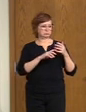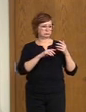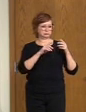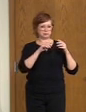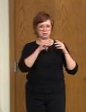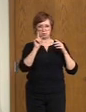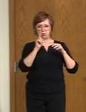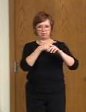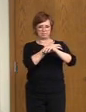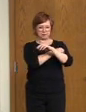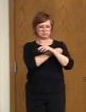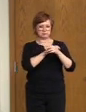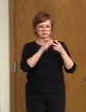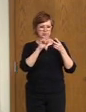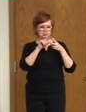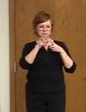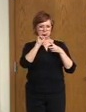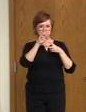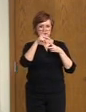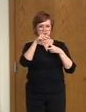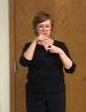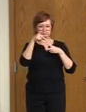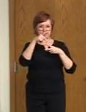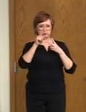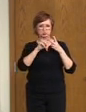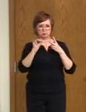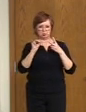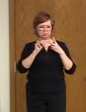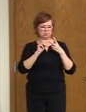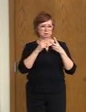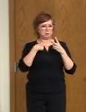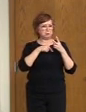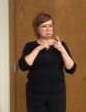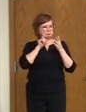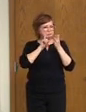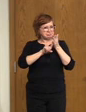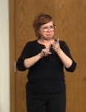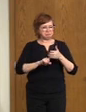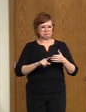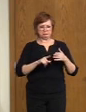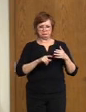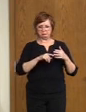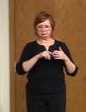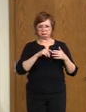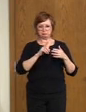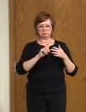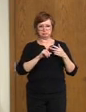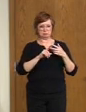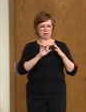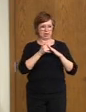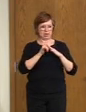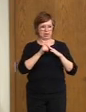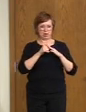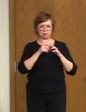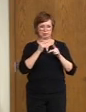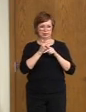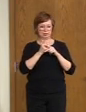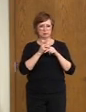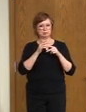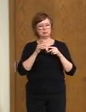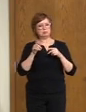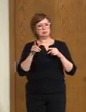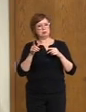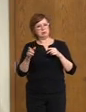requirements is one of our considerations. And certainly long-term care is one of the priorities that